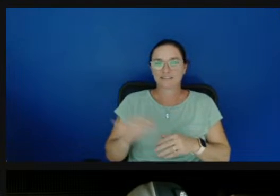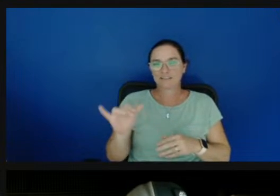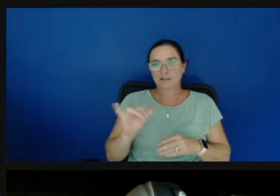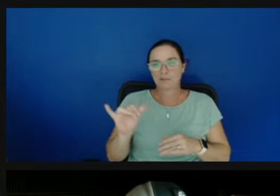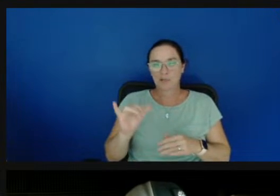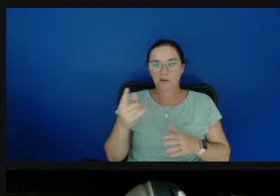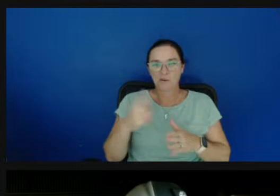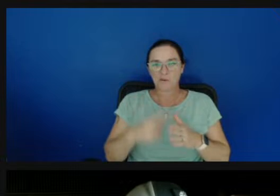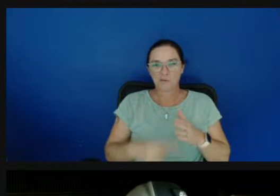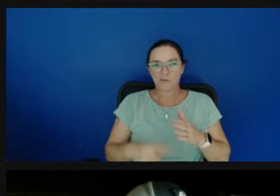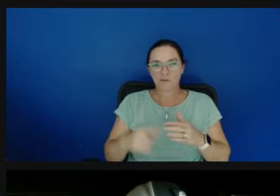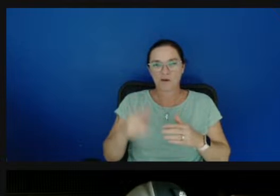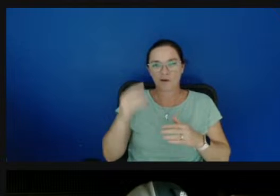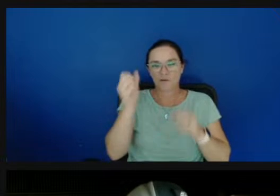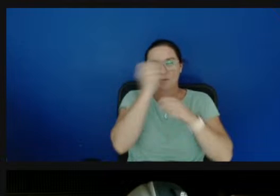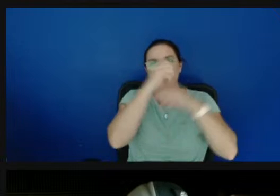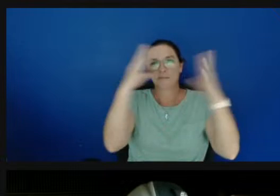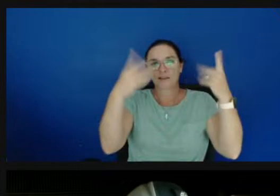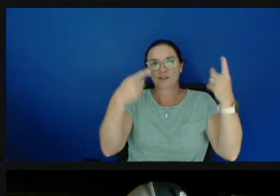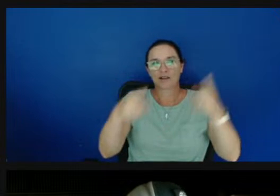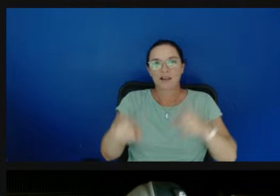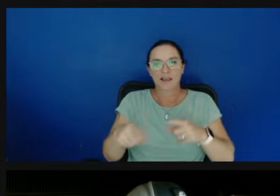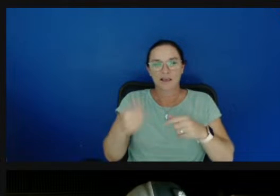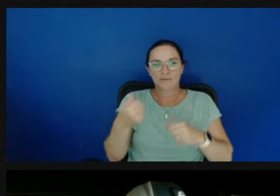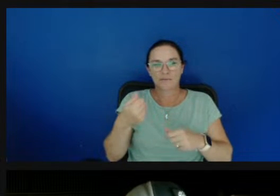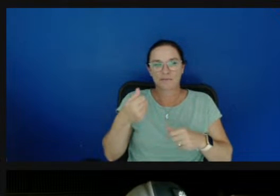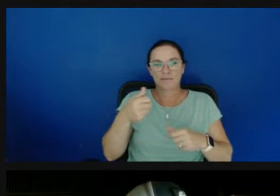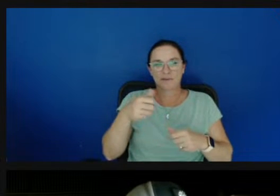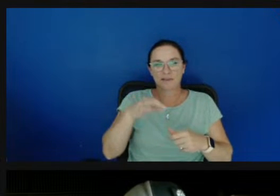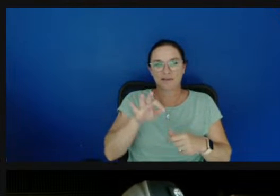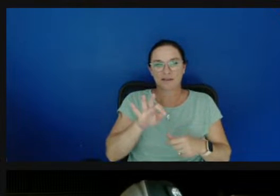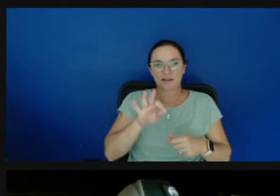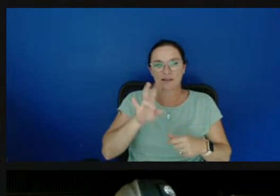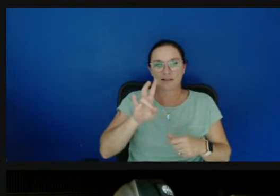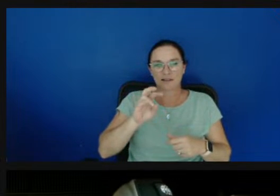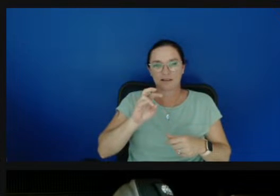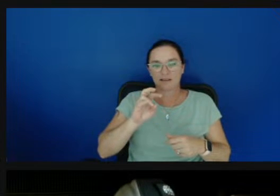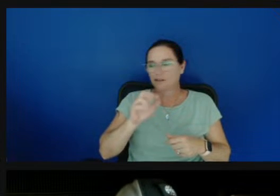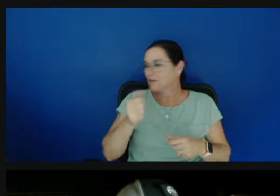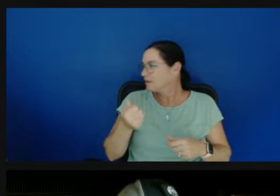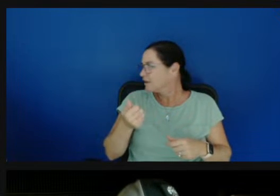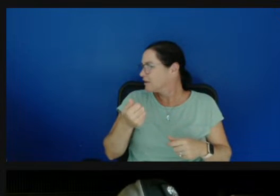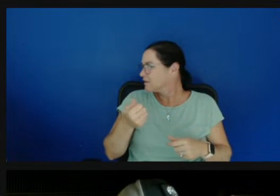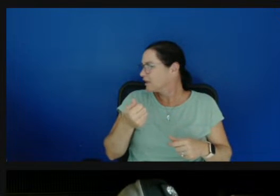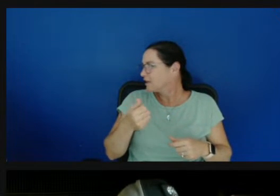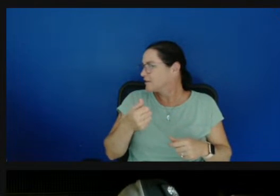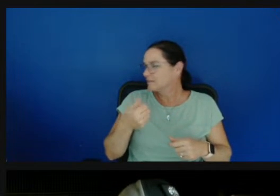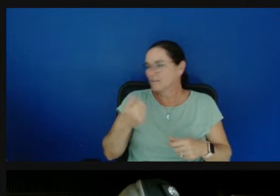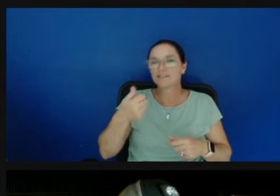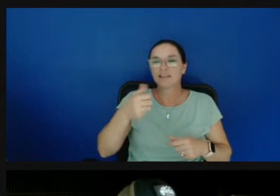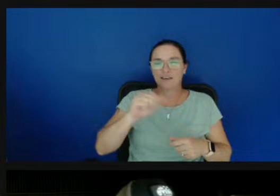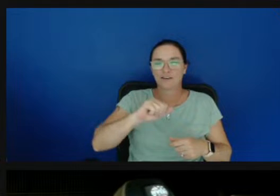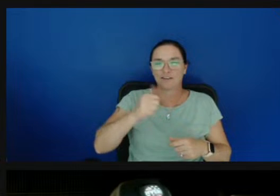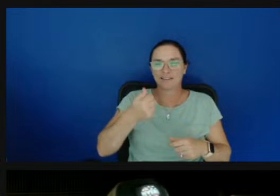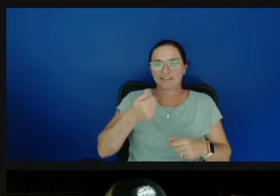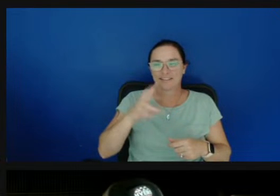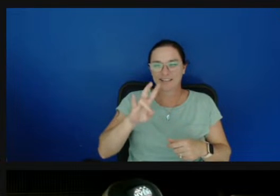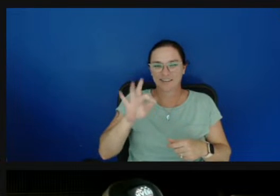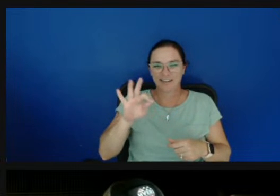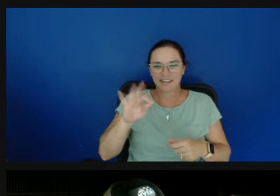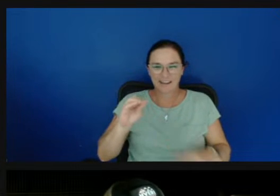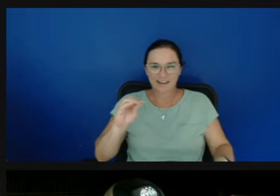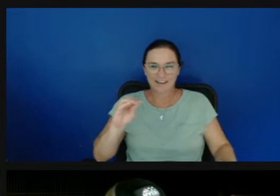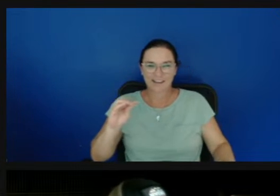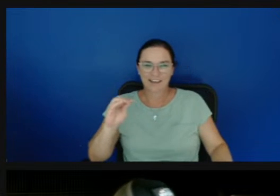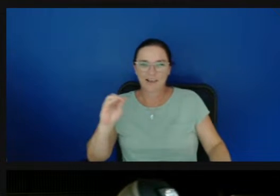happened in 1790 with the Hawaiian warriors who were in Kilauea's party, who were caught and